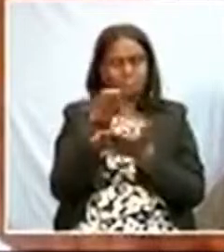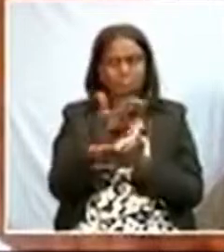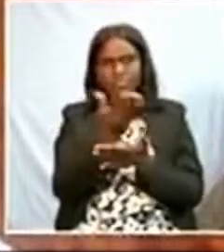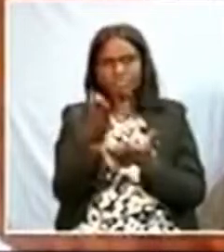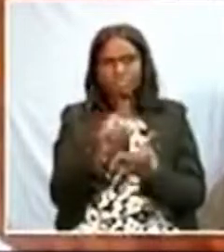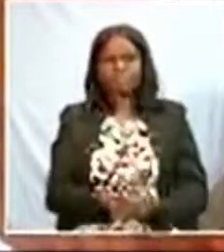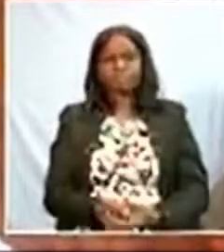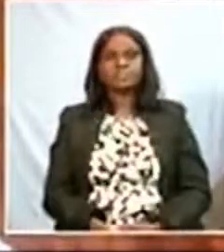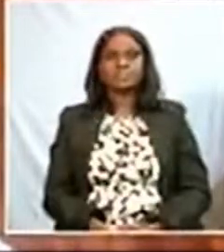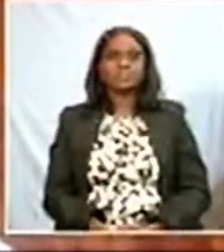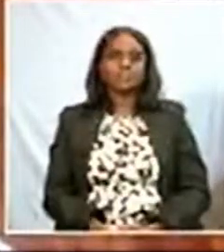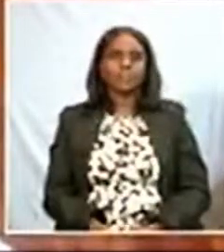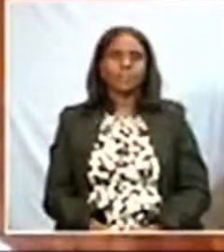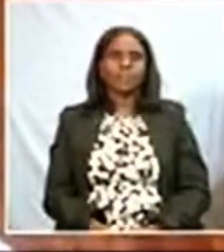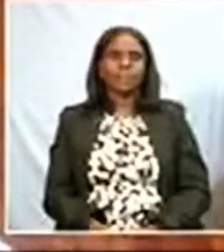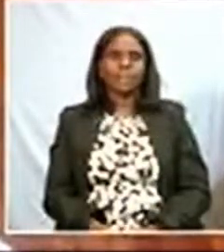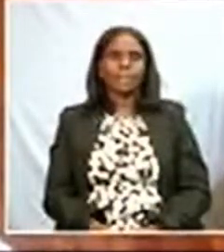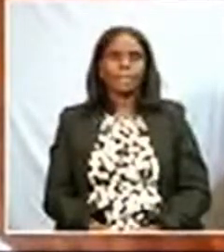PBC.